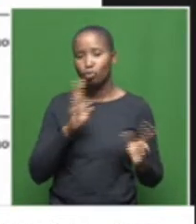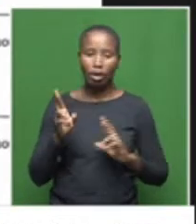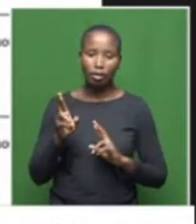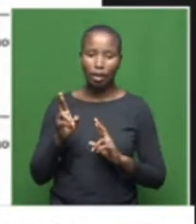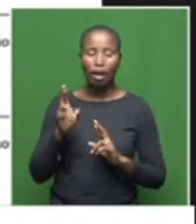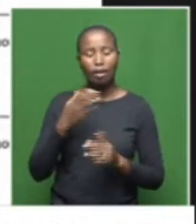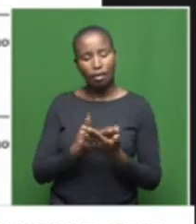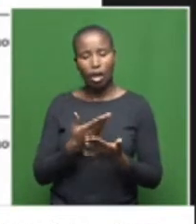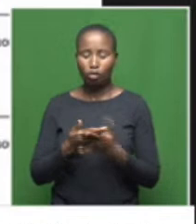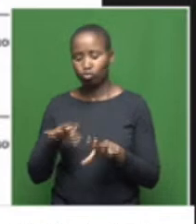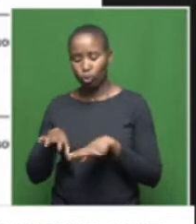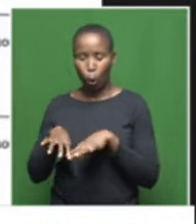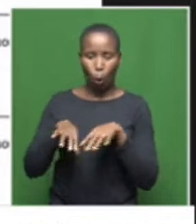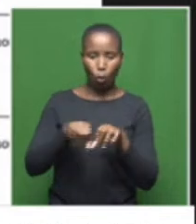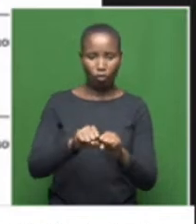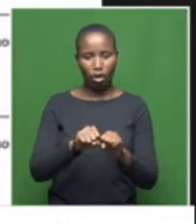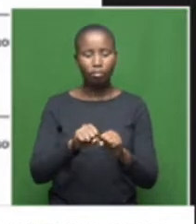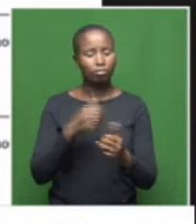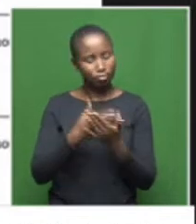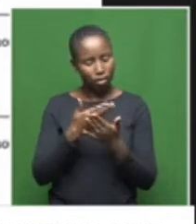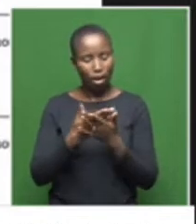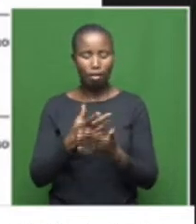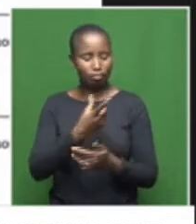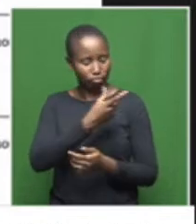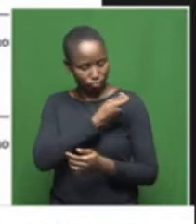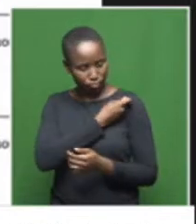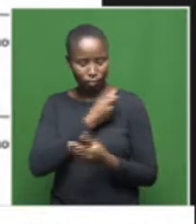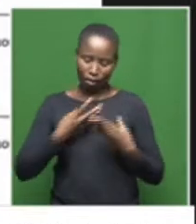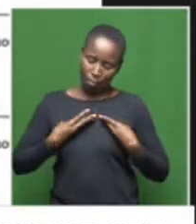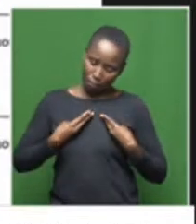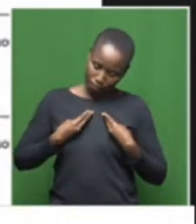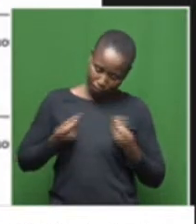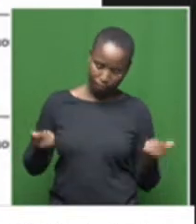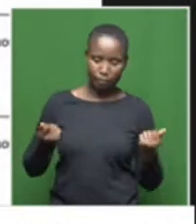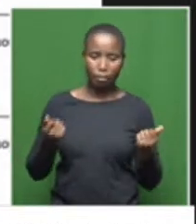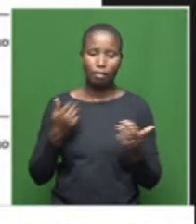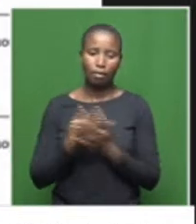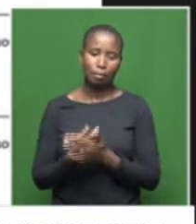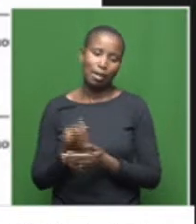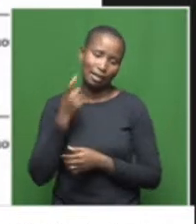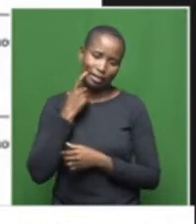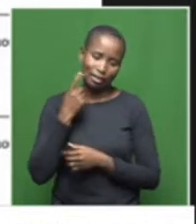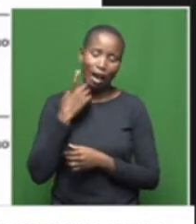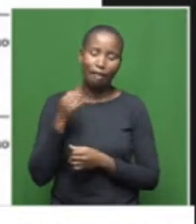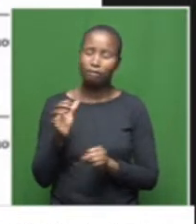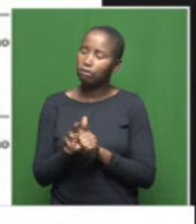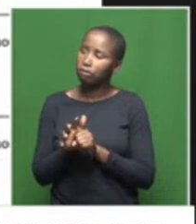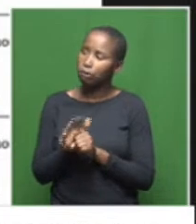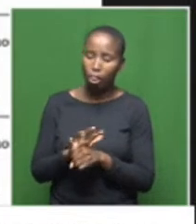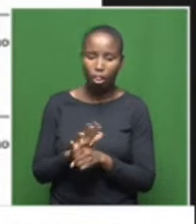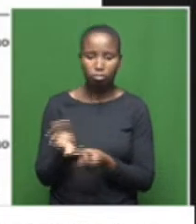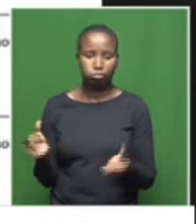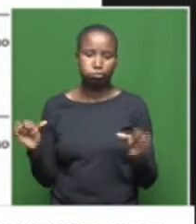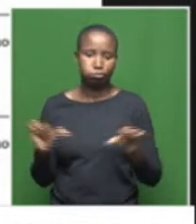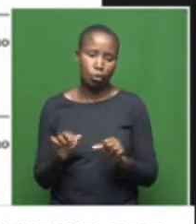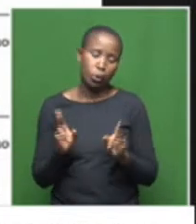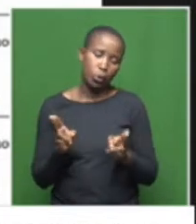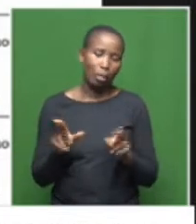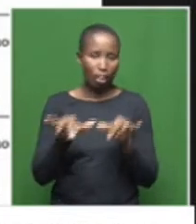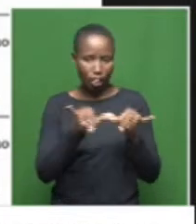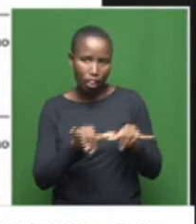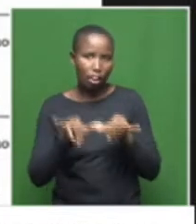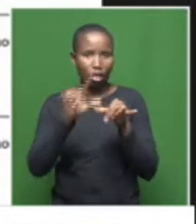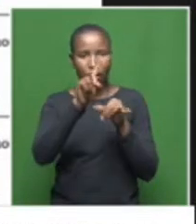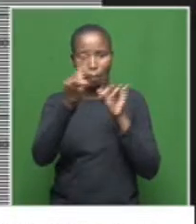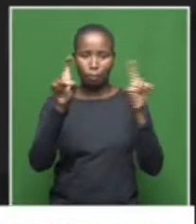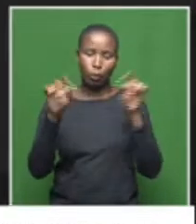our place on the vaccination queue so that we can be able to have full integration with the rest of the world. Thank you very